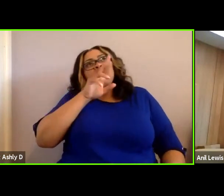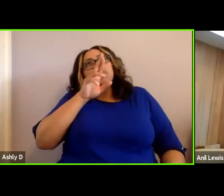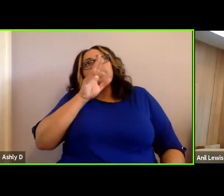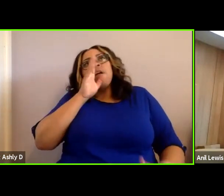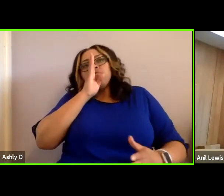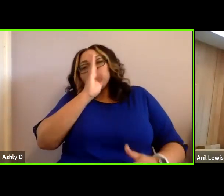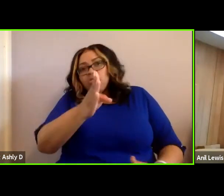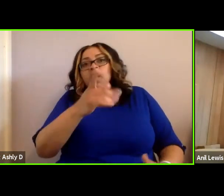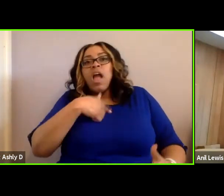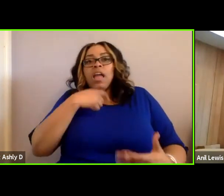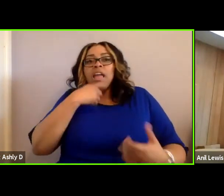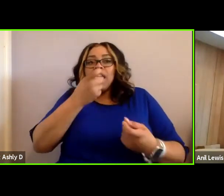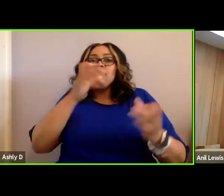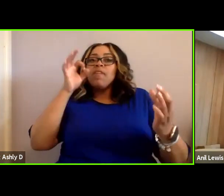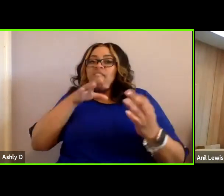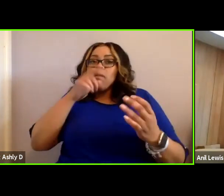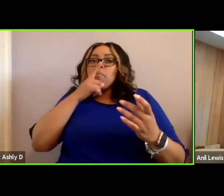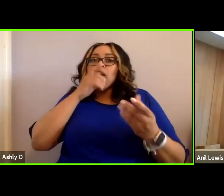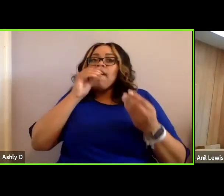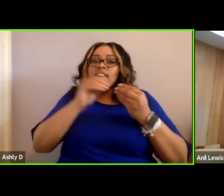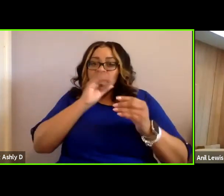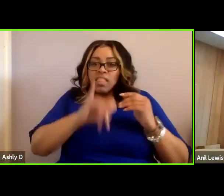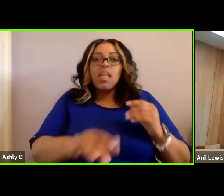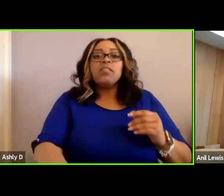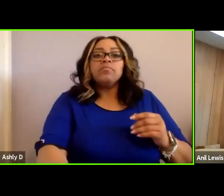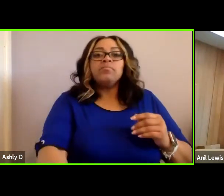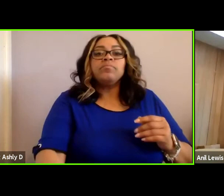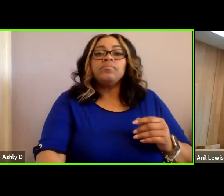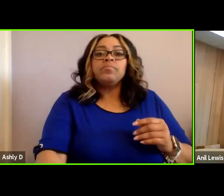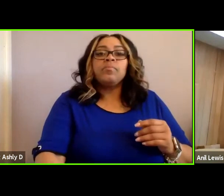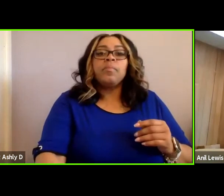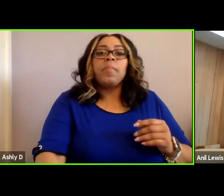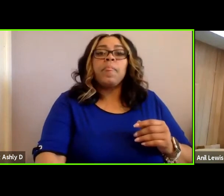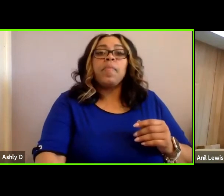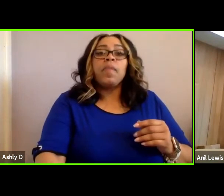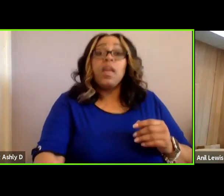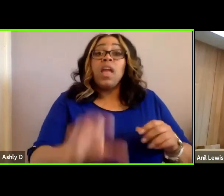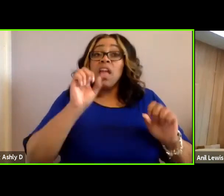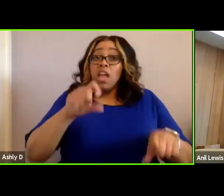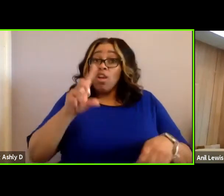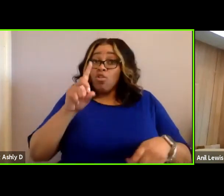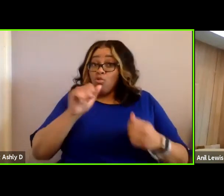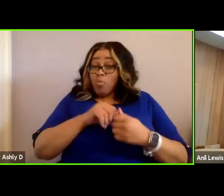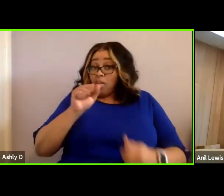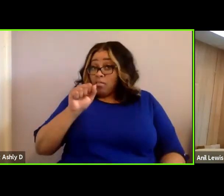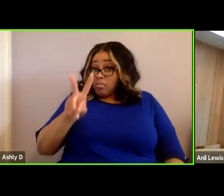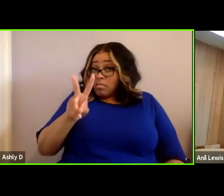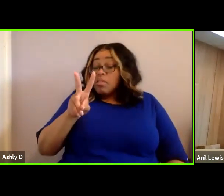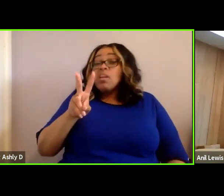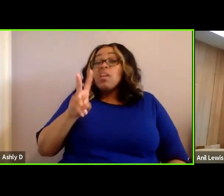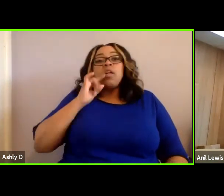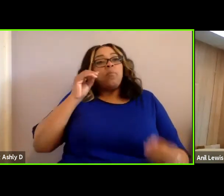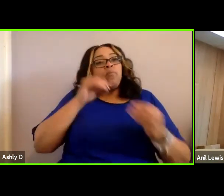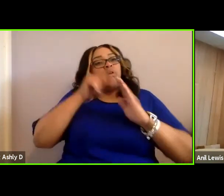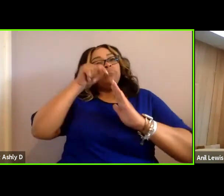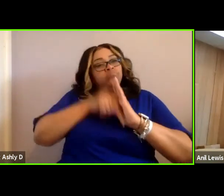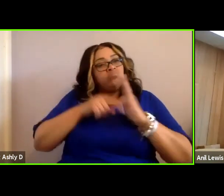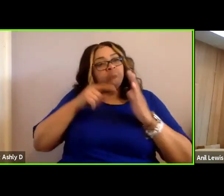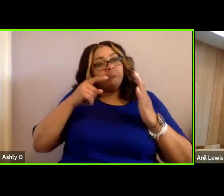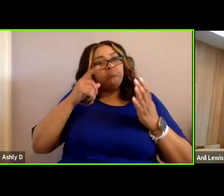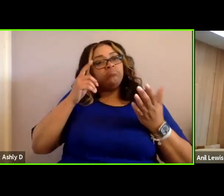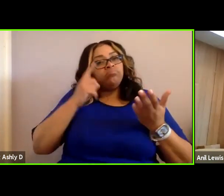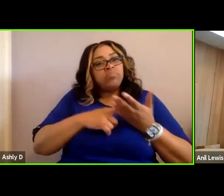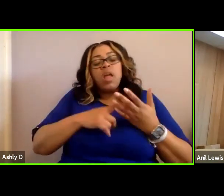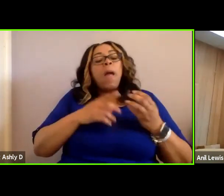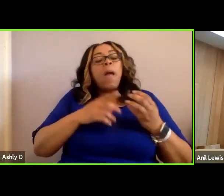it. Will that be a means by which you could do that with an autonomous vehicle? That would be a deeper discussion, but at a minimum, you wouldn't want to